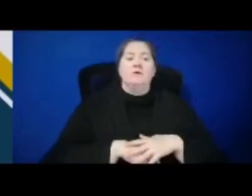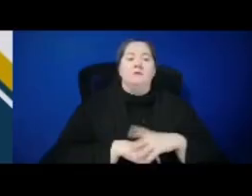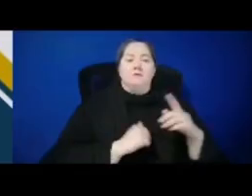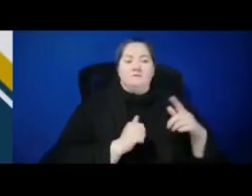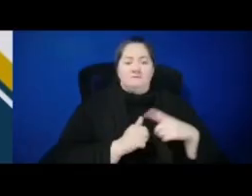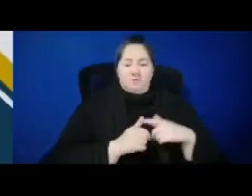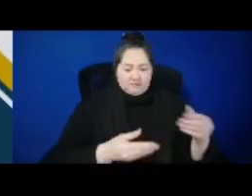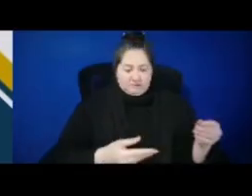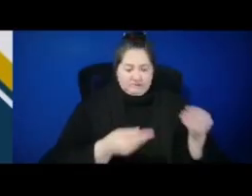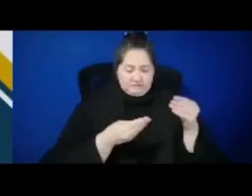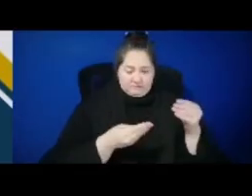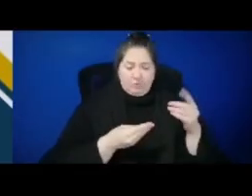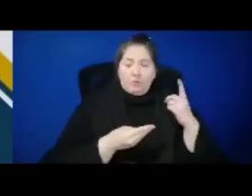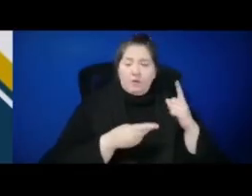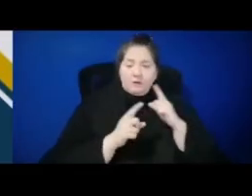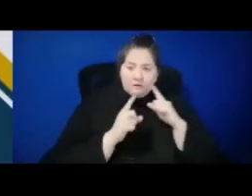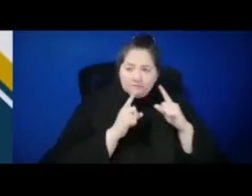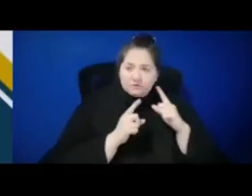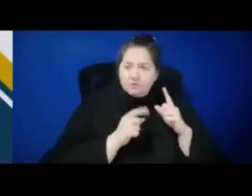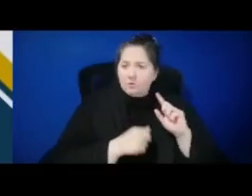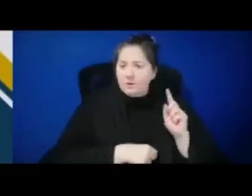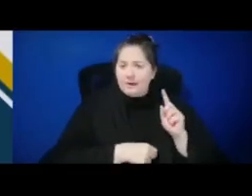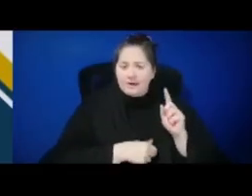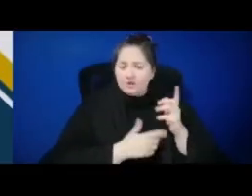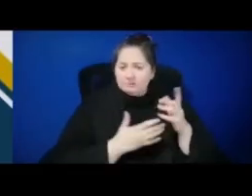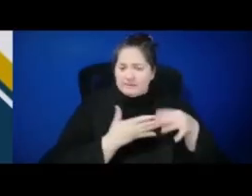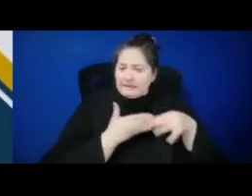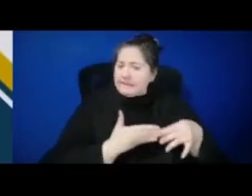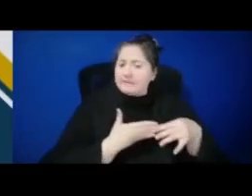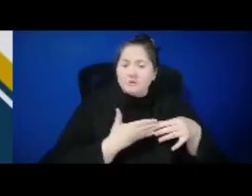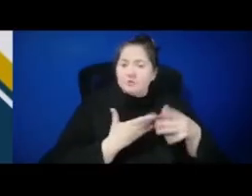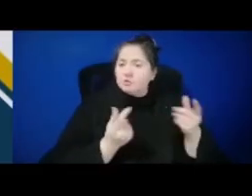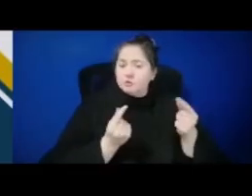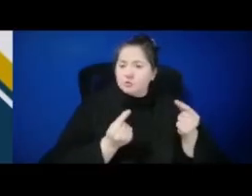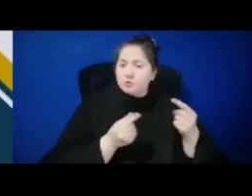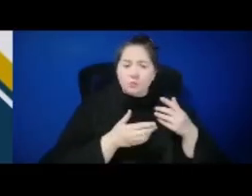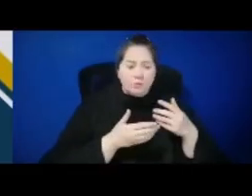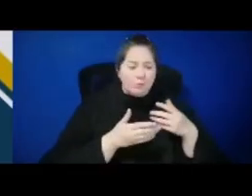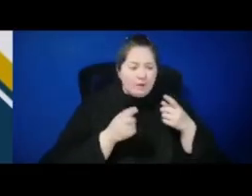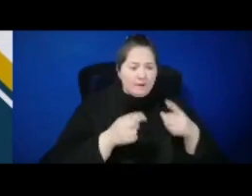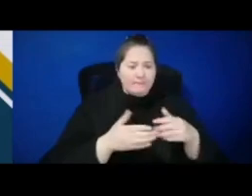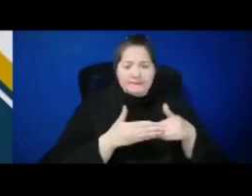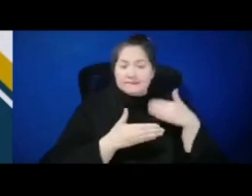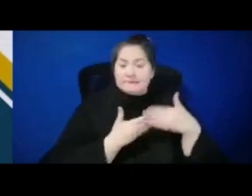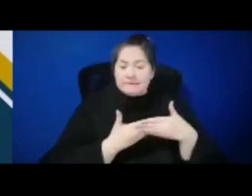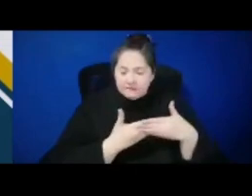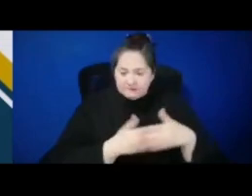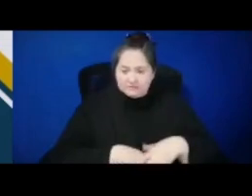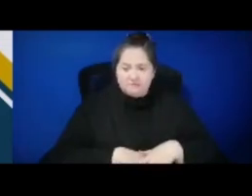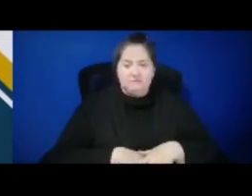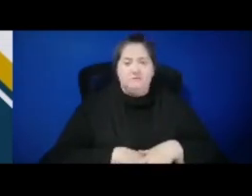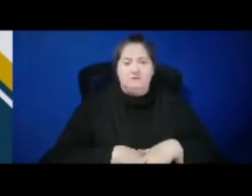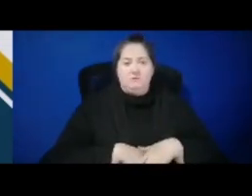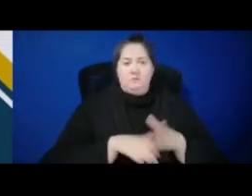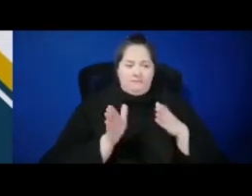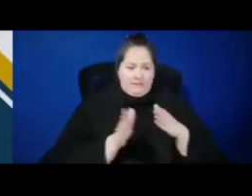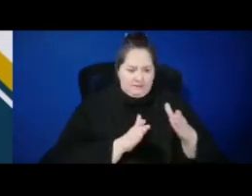to us, one of the conversations was, well, where does it lead? What happens next? So we're always planning and